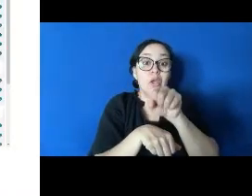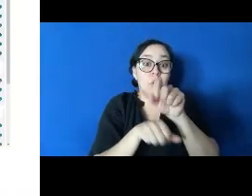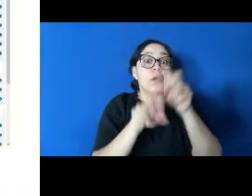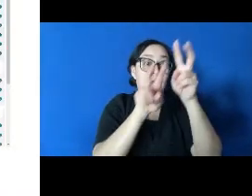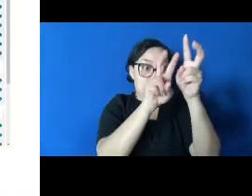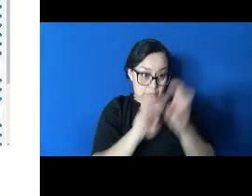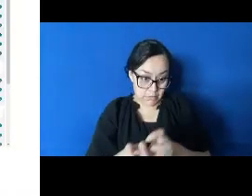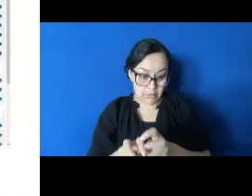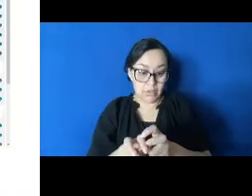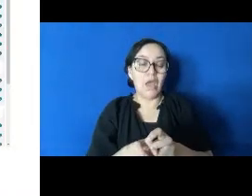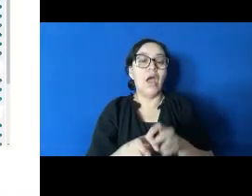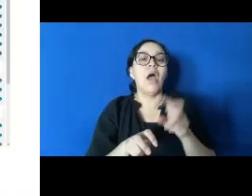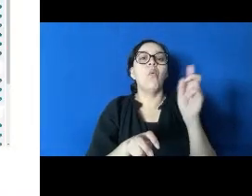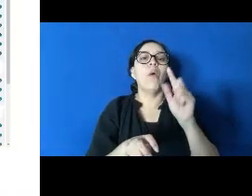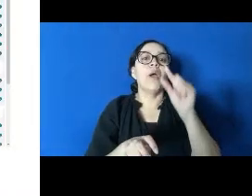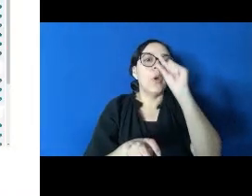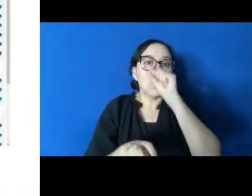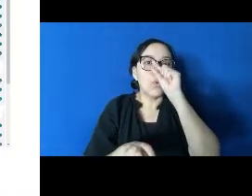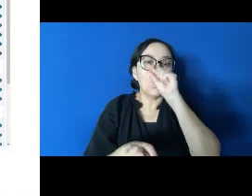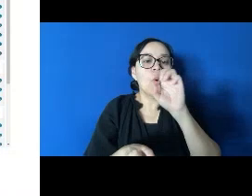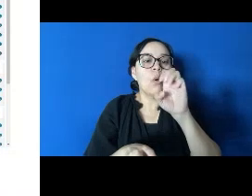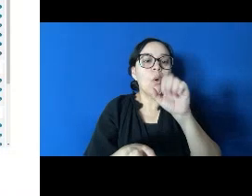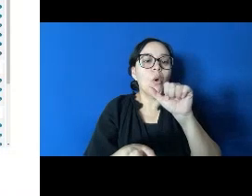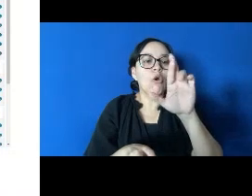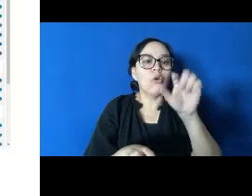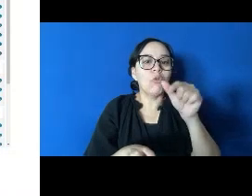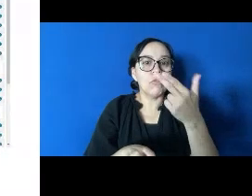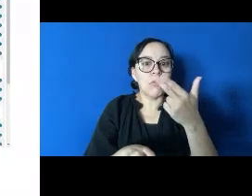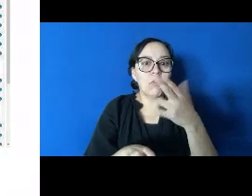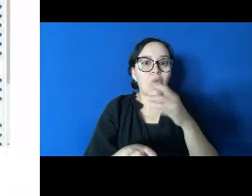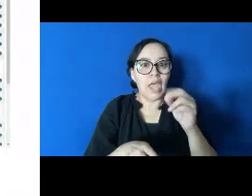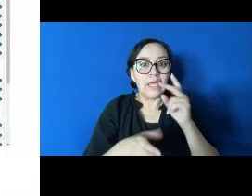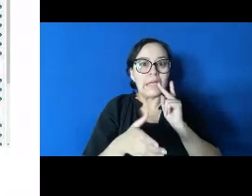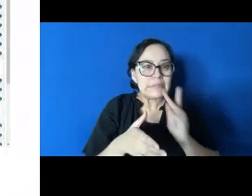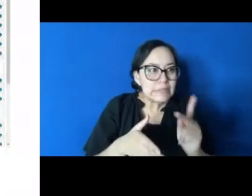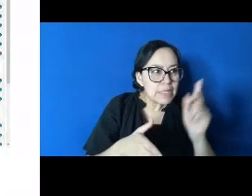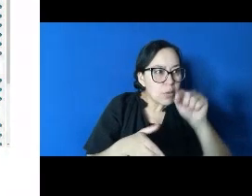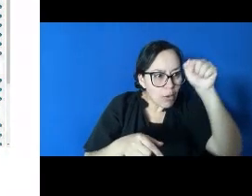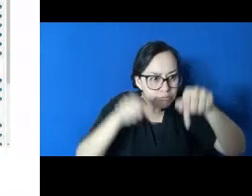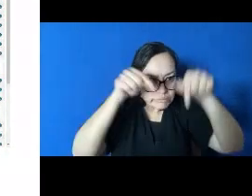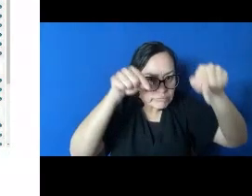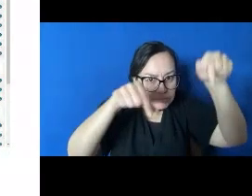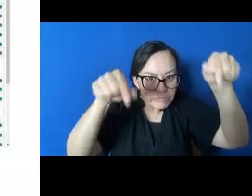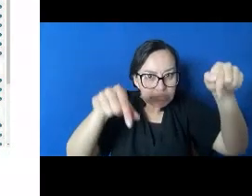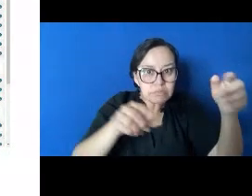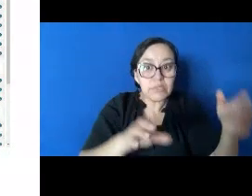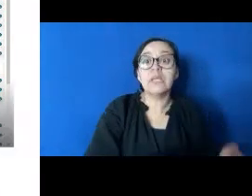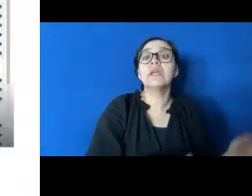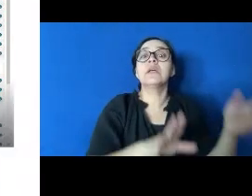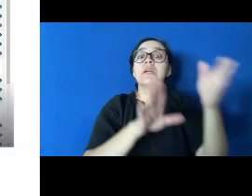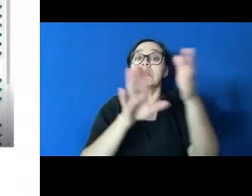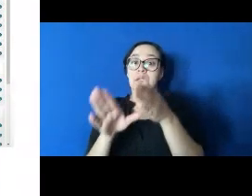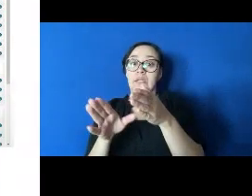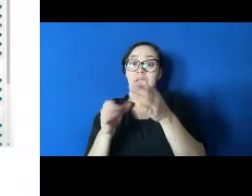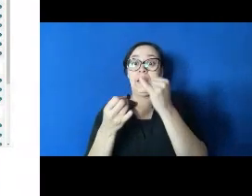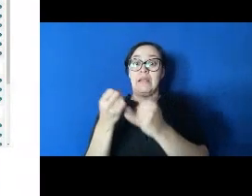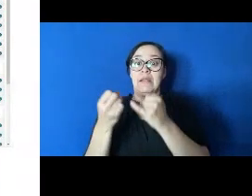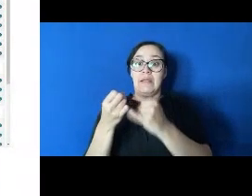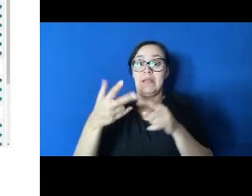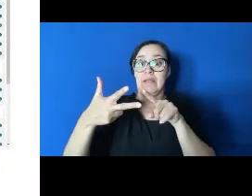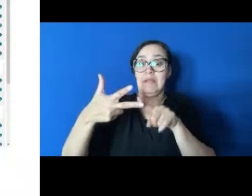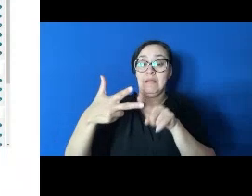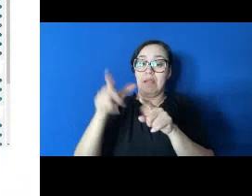can y también pueden download descargar these sus in formats tablas. for Google Earth and the Finalmente, tables. tenemos el Finally, visualizador we de have datos, the donde visualizer, the las data personas pueden